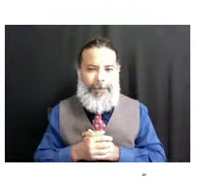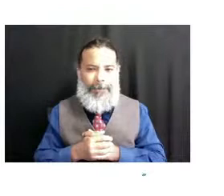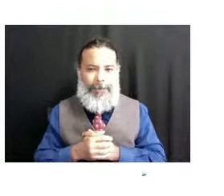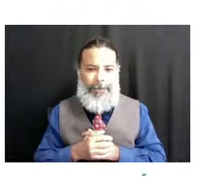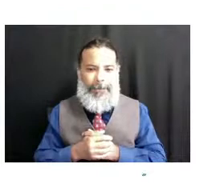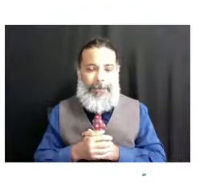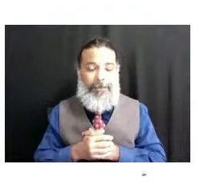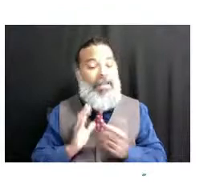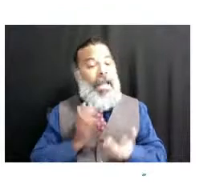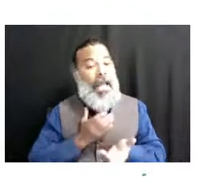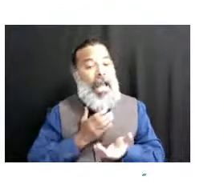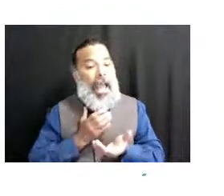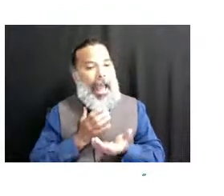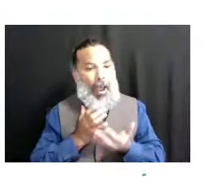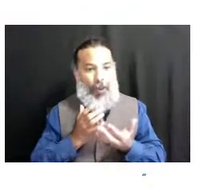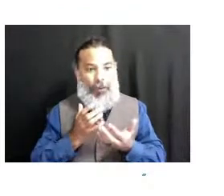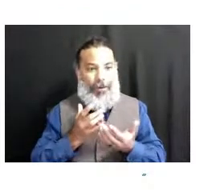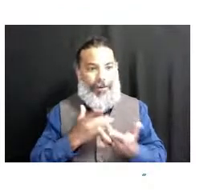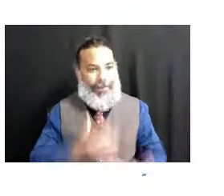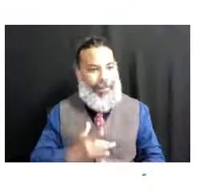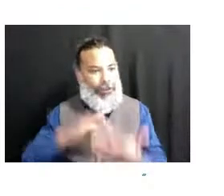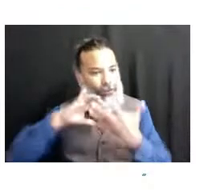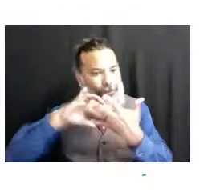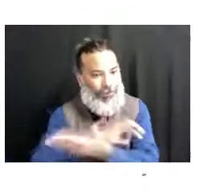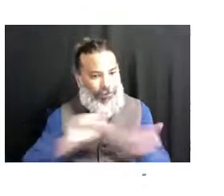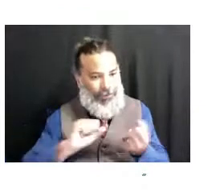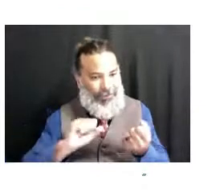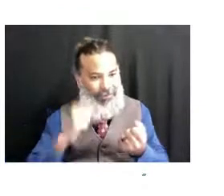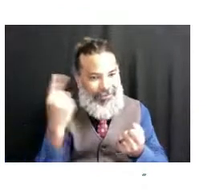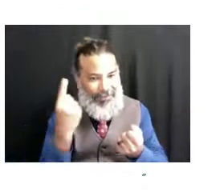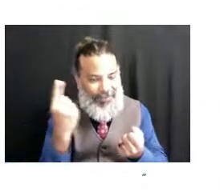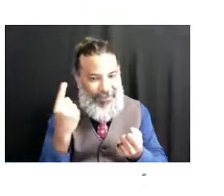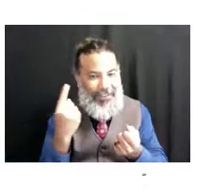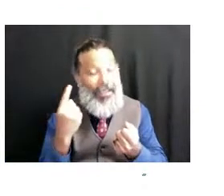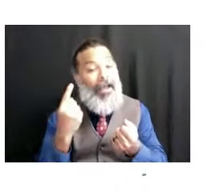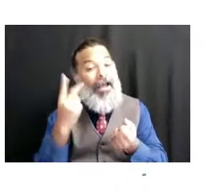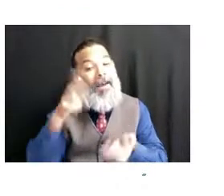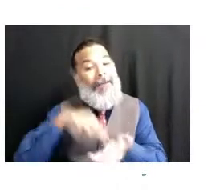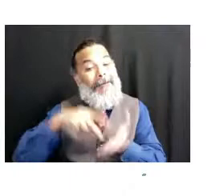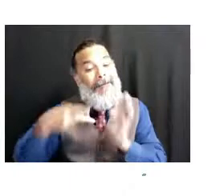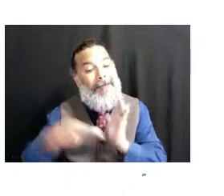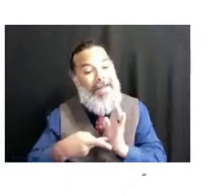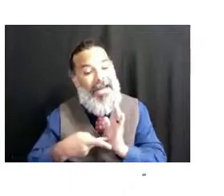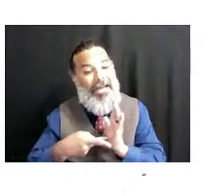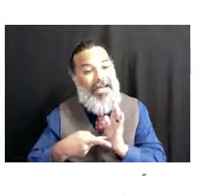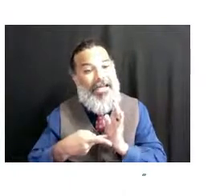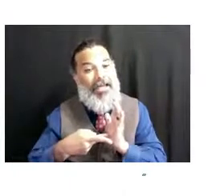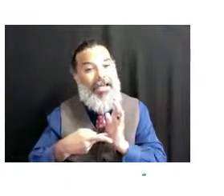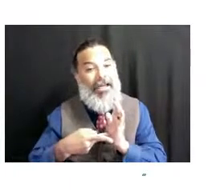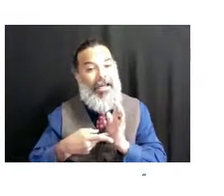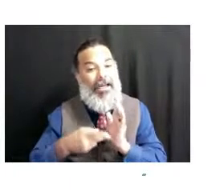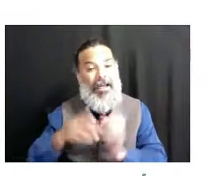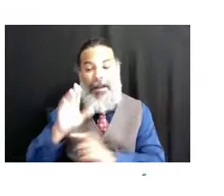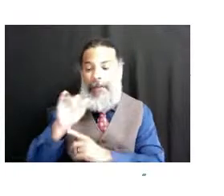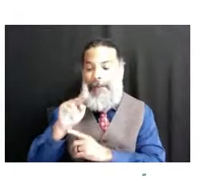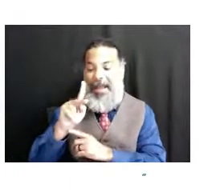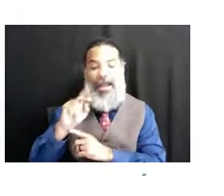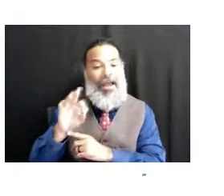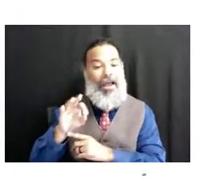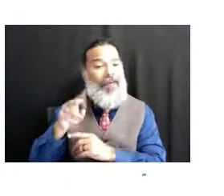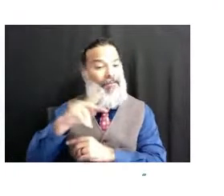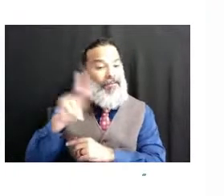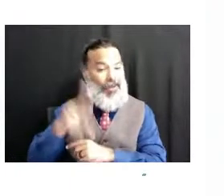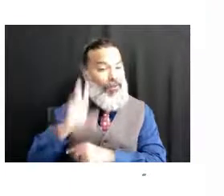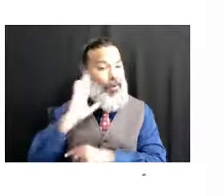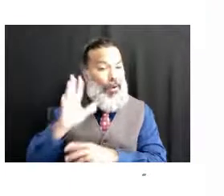Our destructive impulses, however, meant that the Bank of Pennsylvania would be